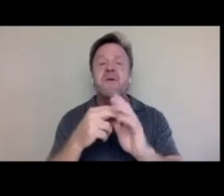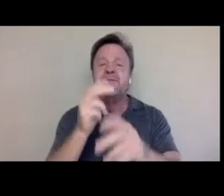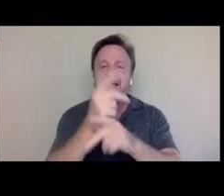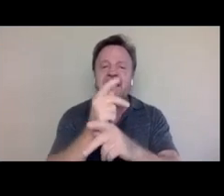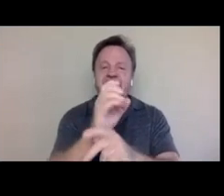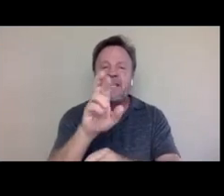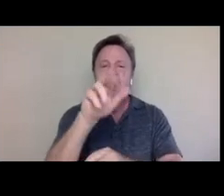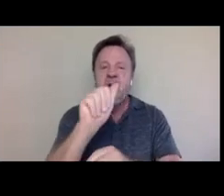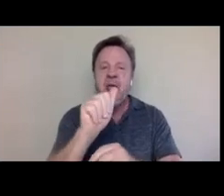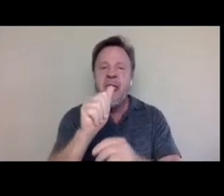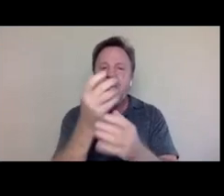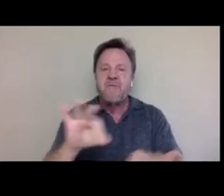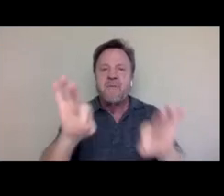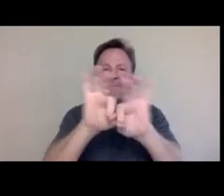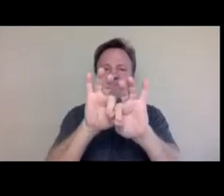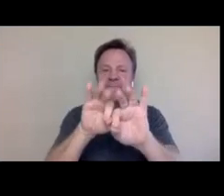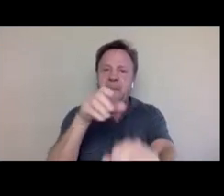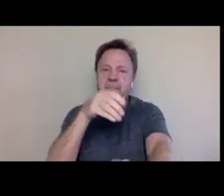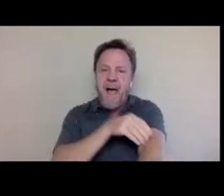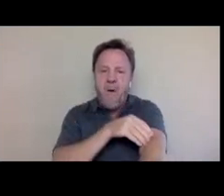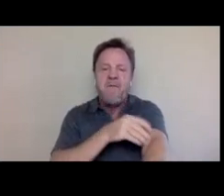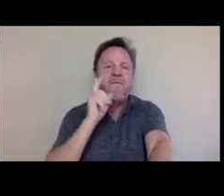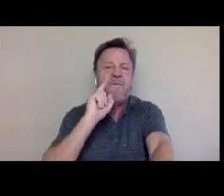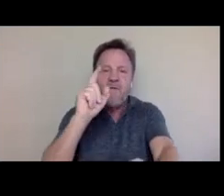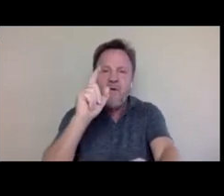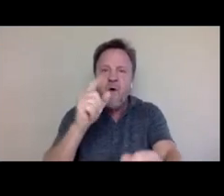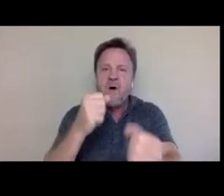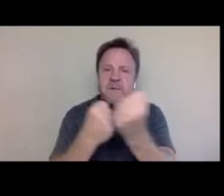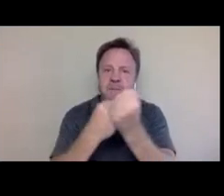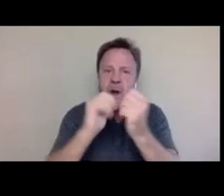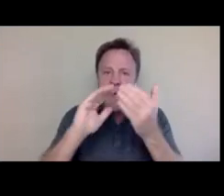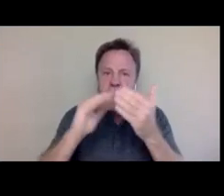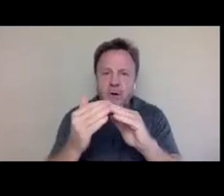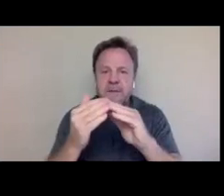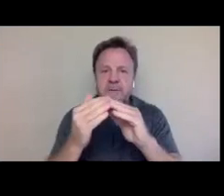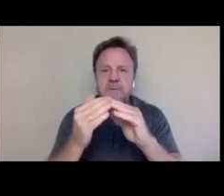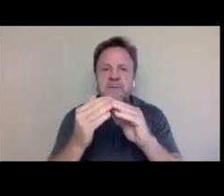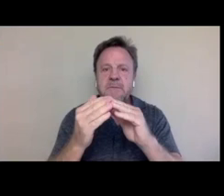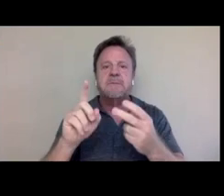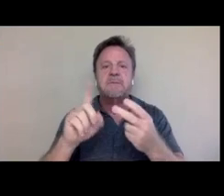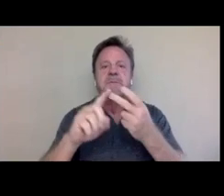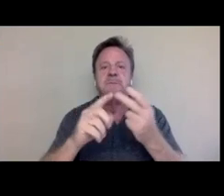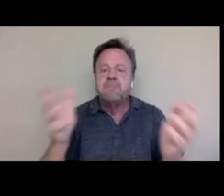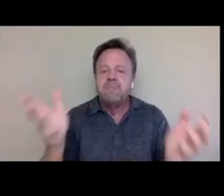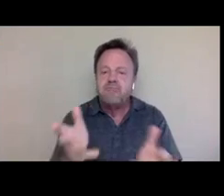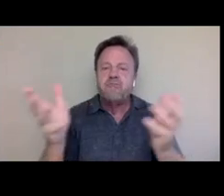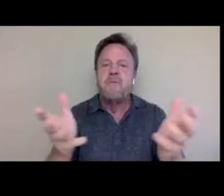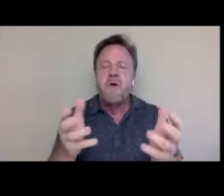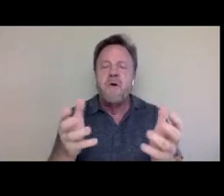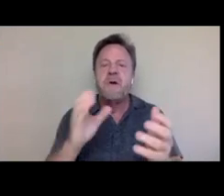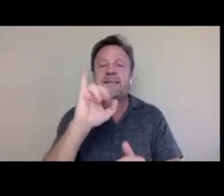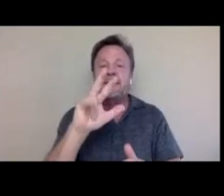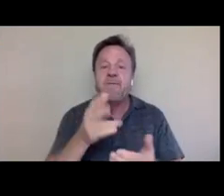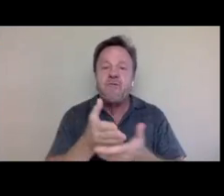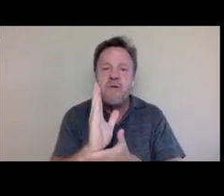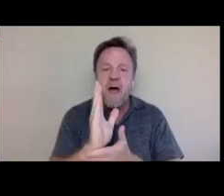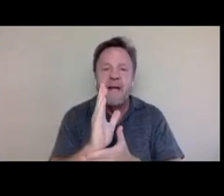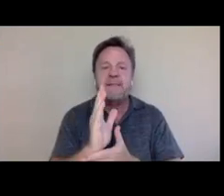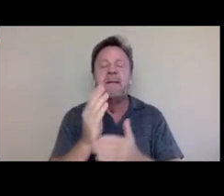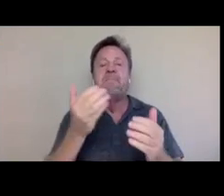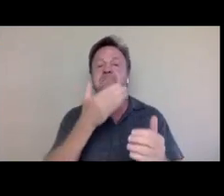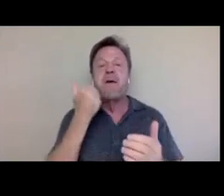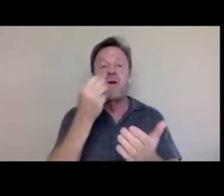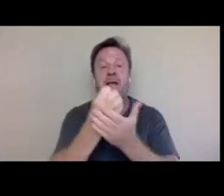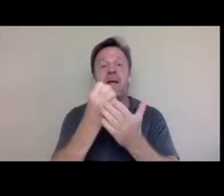relevant and powerful tool for supporting communities, promoting civil rights through greater economic opportunity. Next slide,